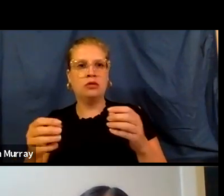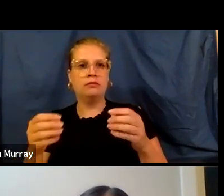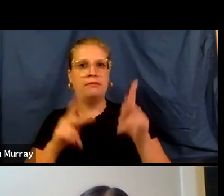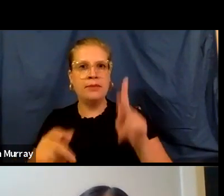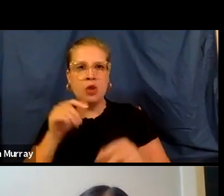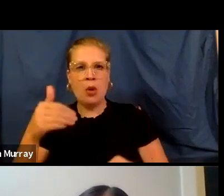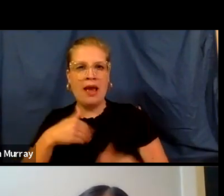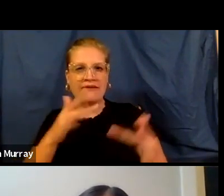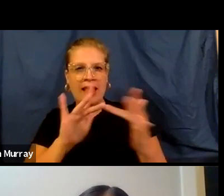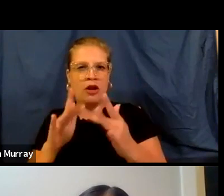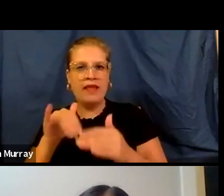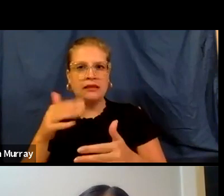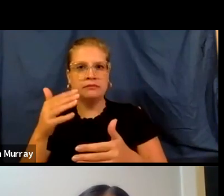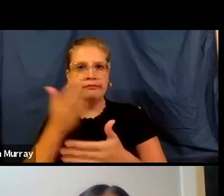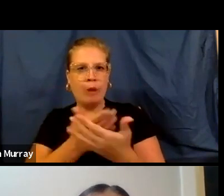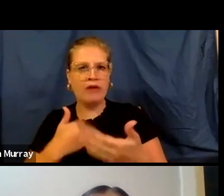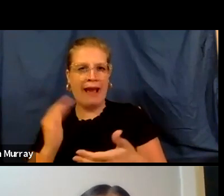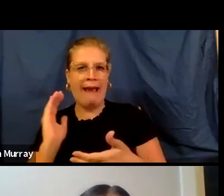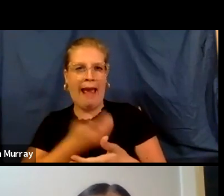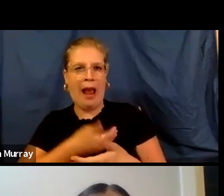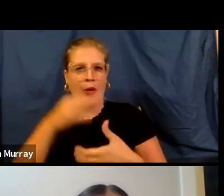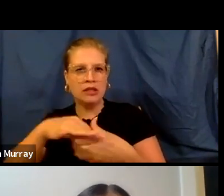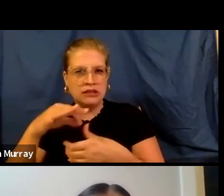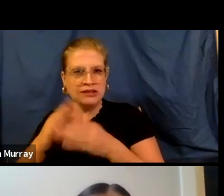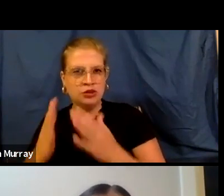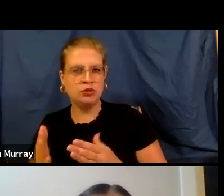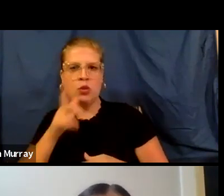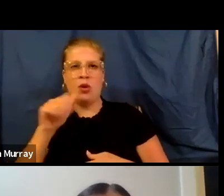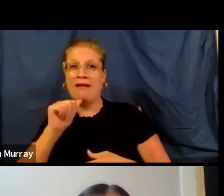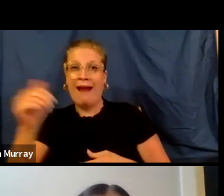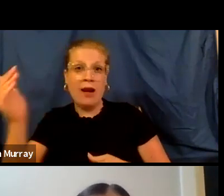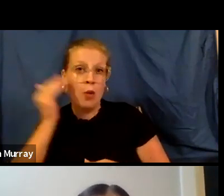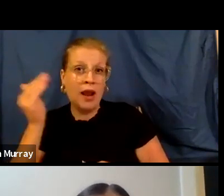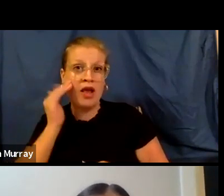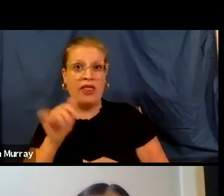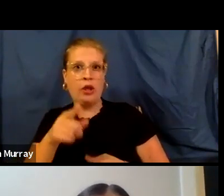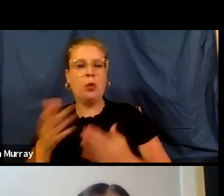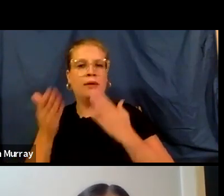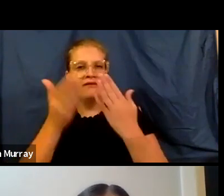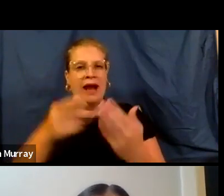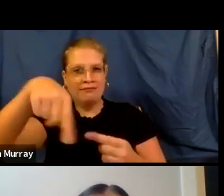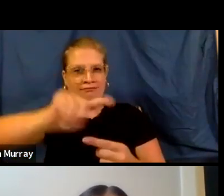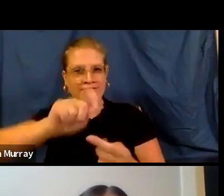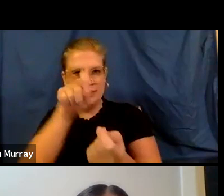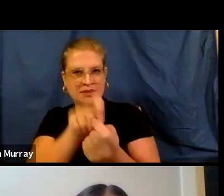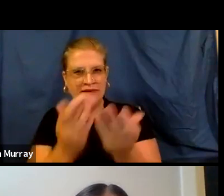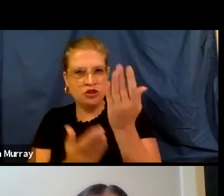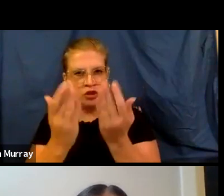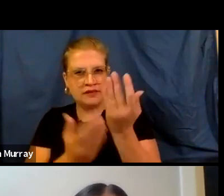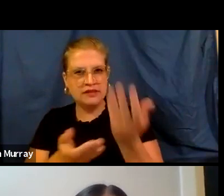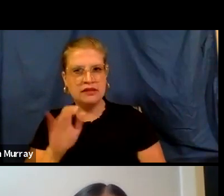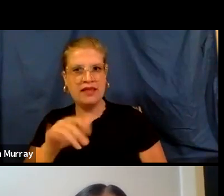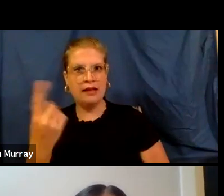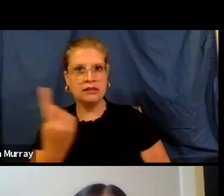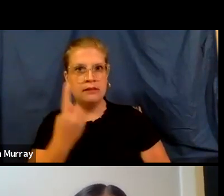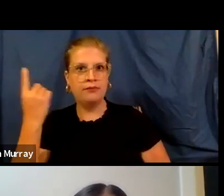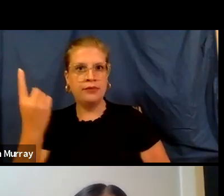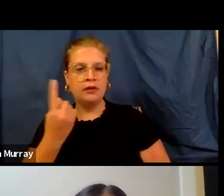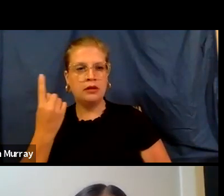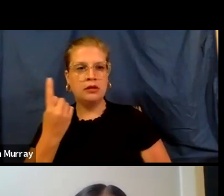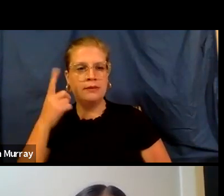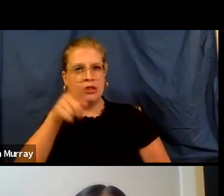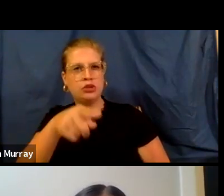that part of our constituency, who are probably not aware of that you provide these services. And that's one of the things that, because